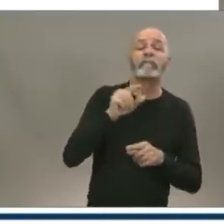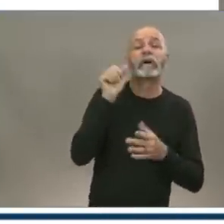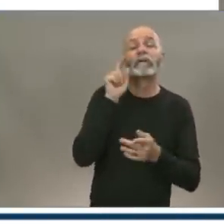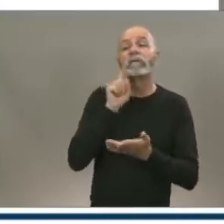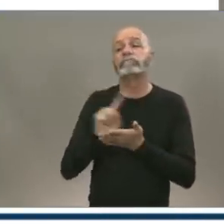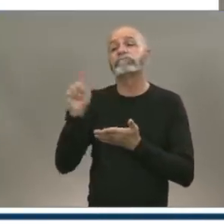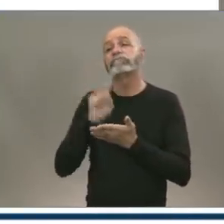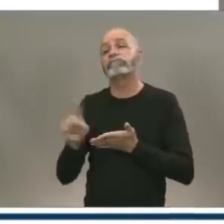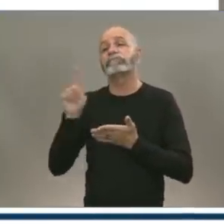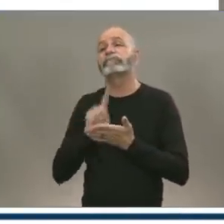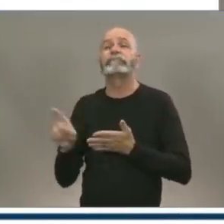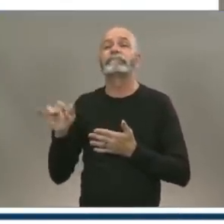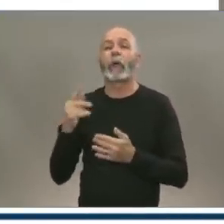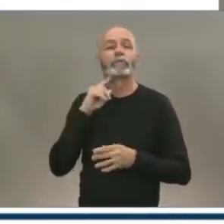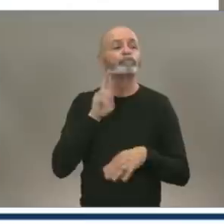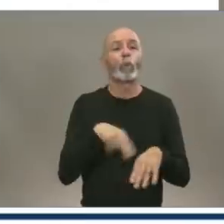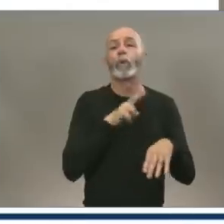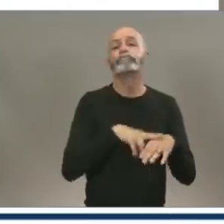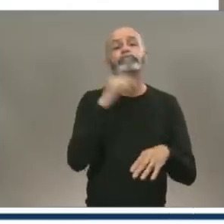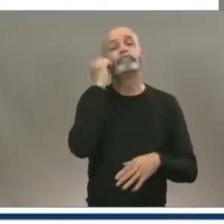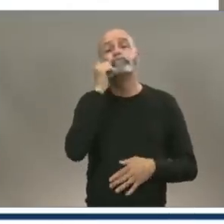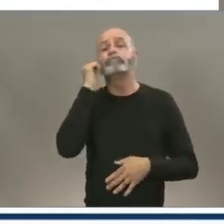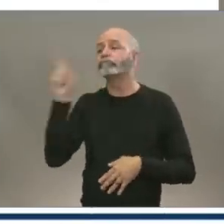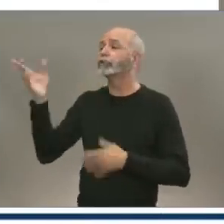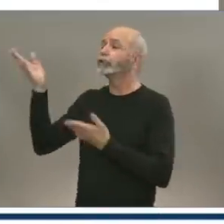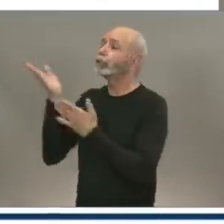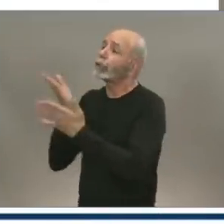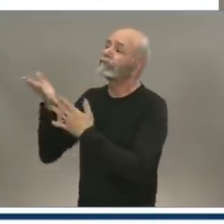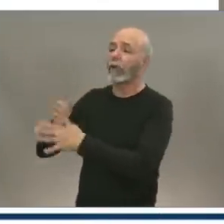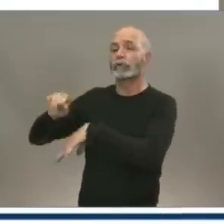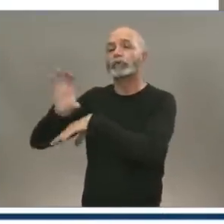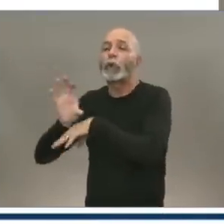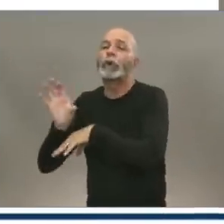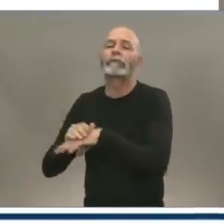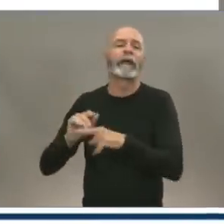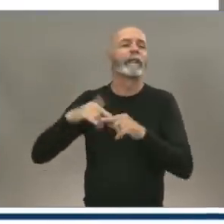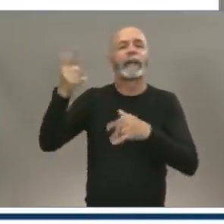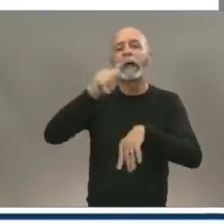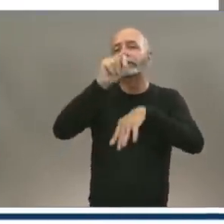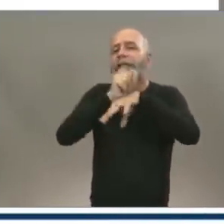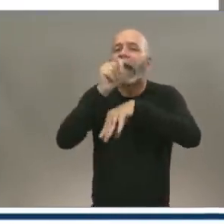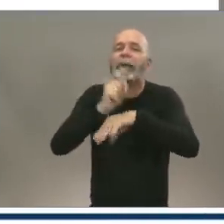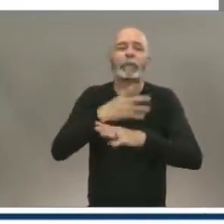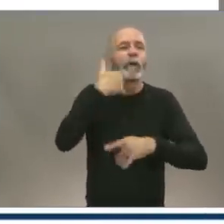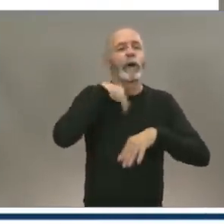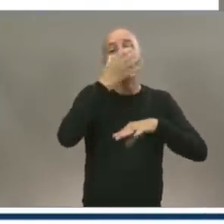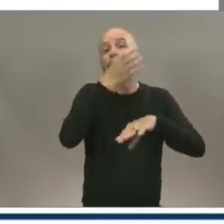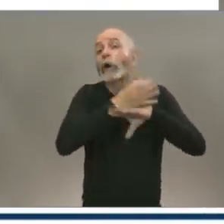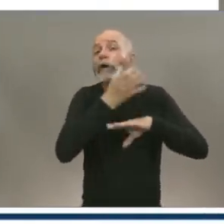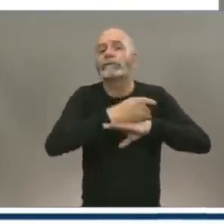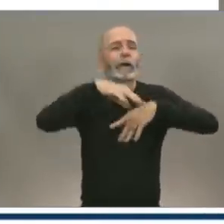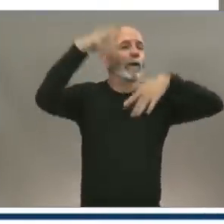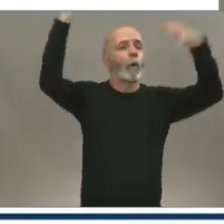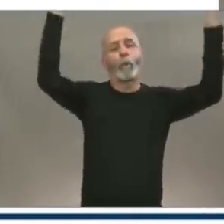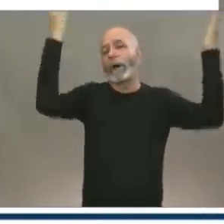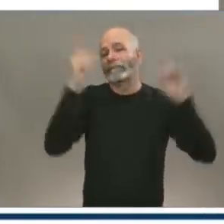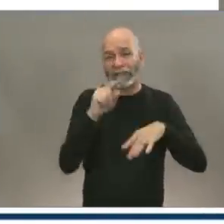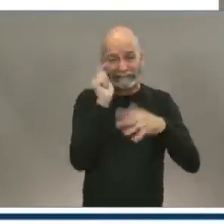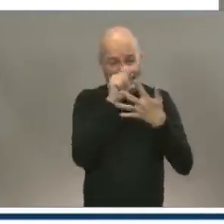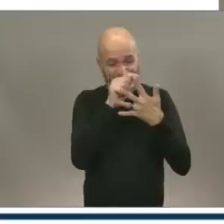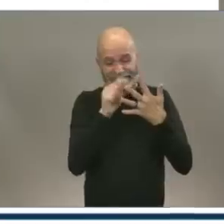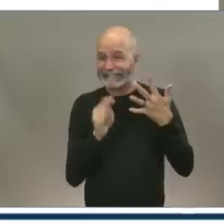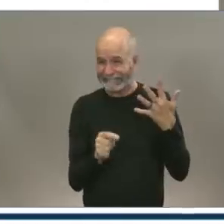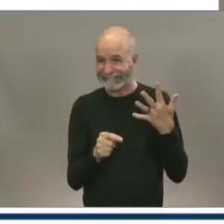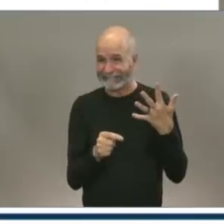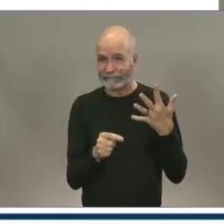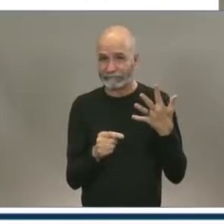regular services, either at churches, synagogues, mosques, temples. We are not seeing those regular services as